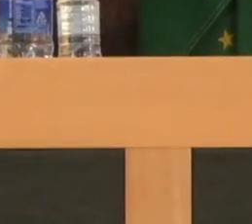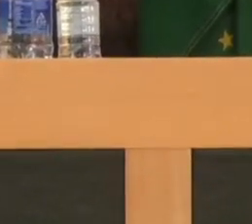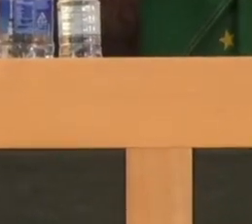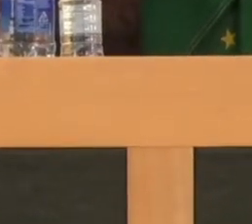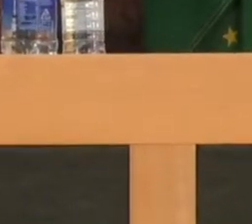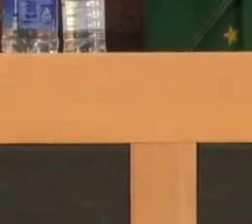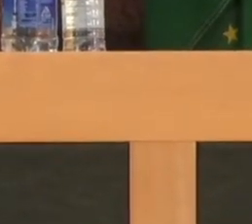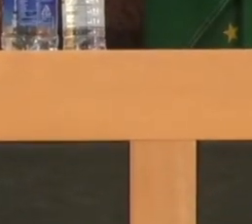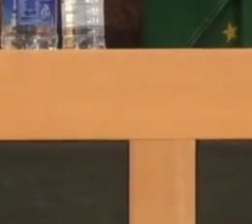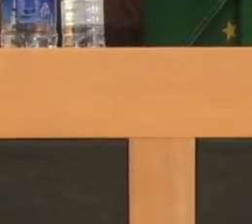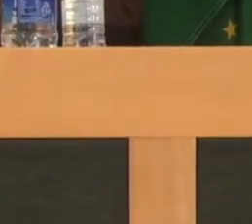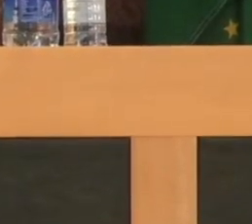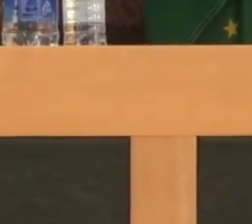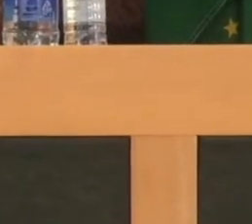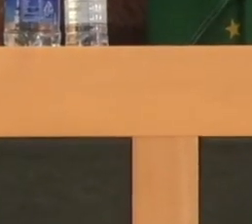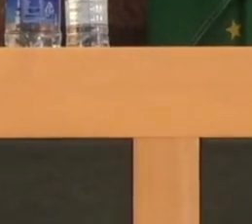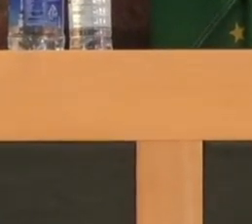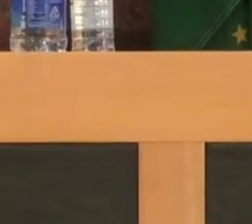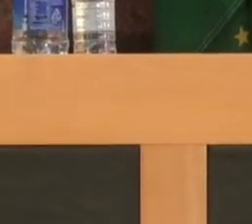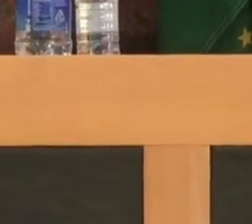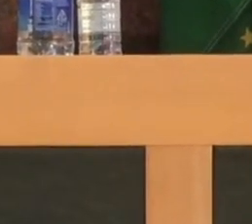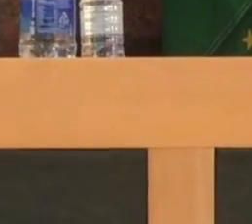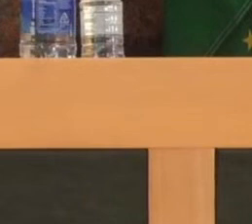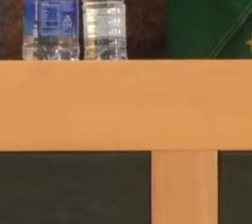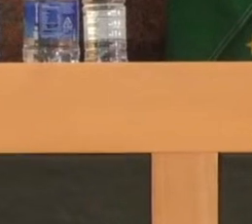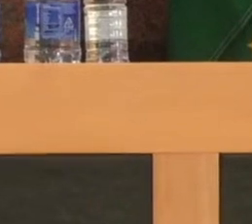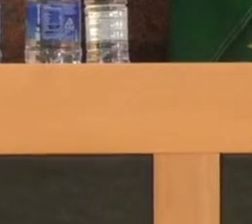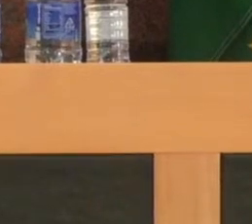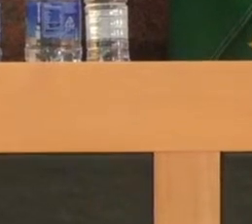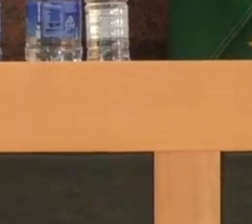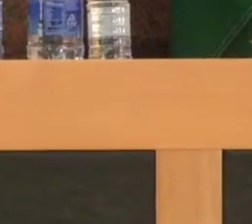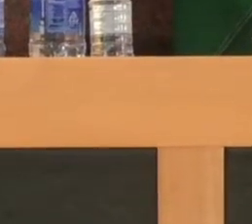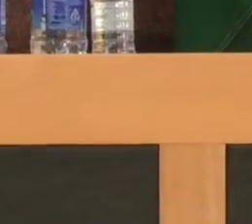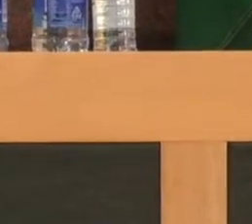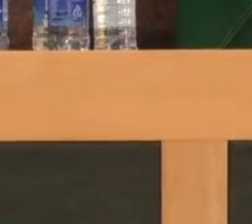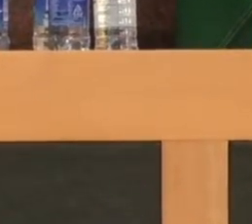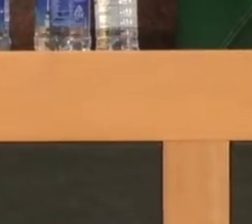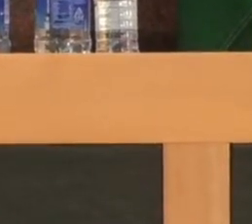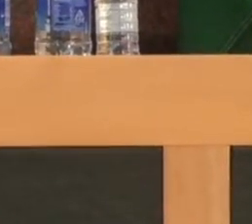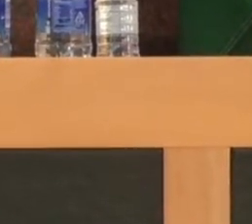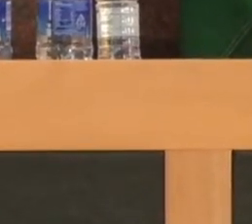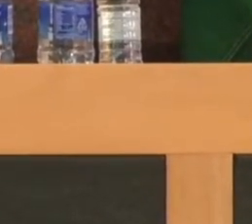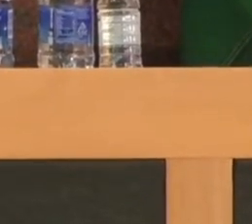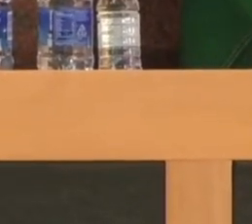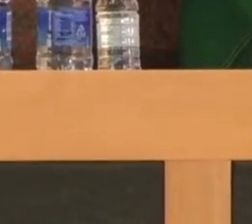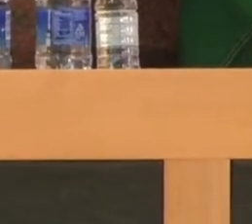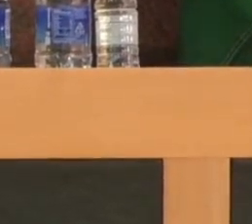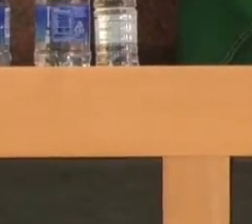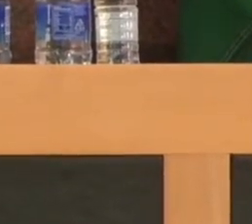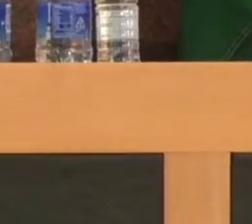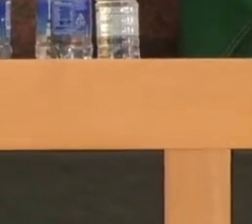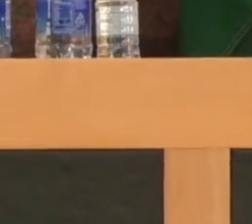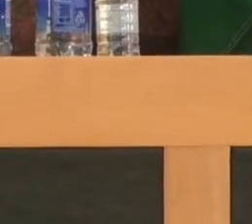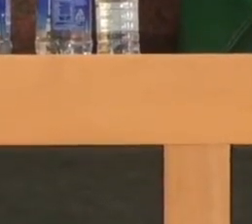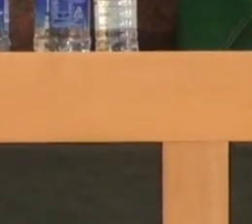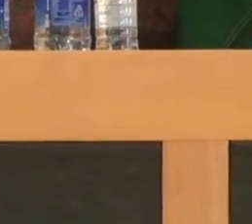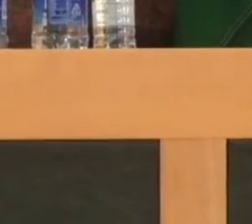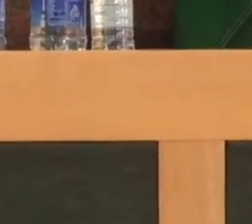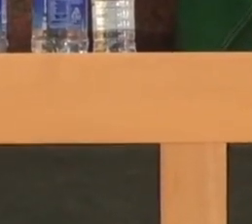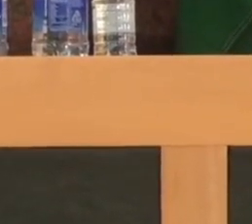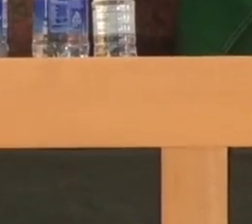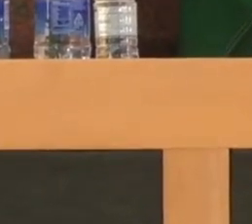Honorable Premier, as it is protocol, may I once again formally recognize your presence and the presence of